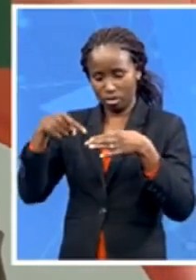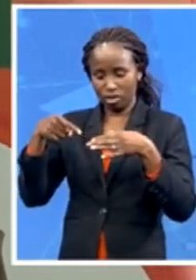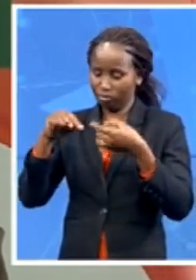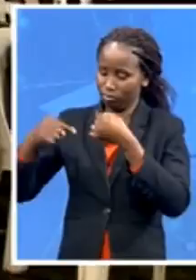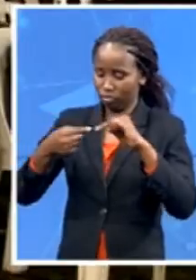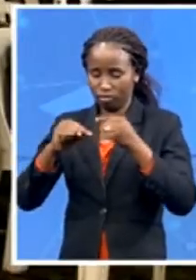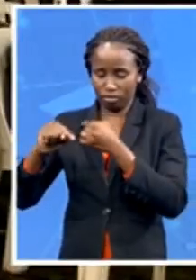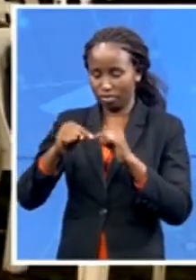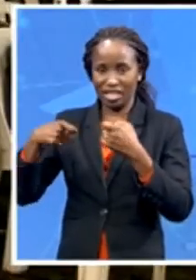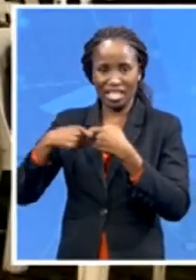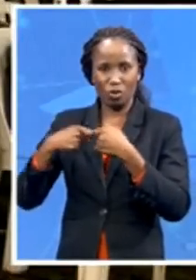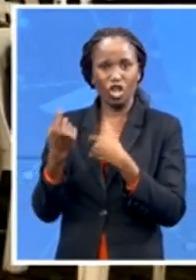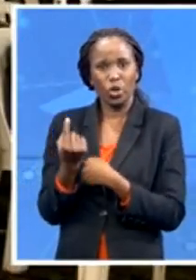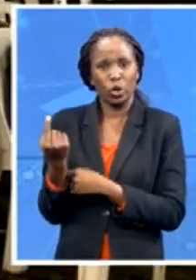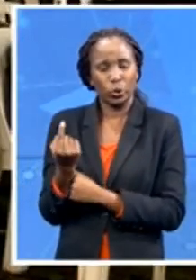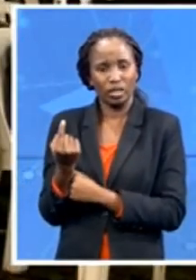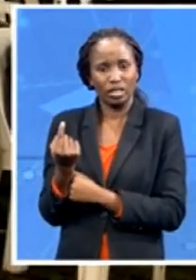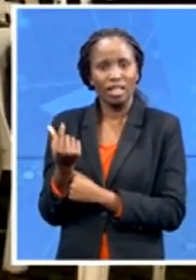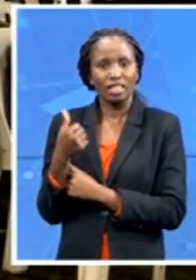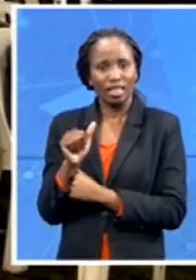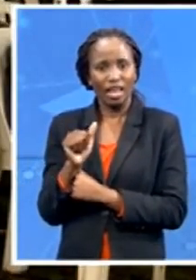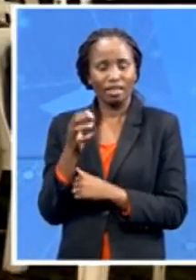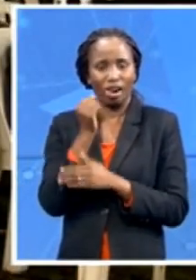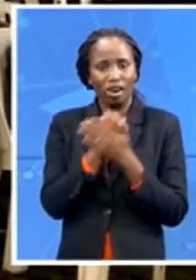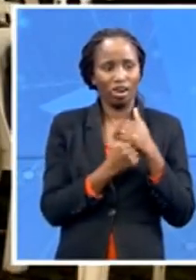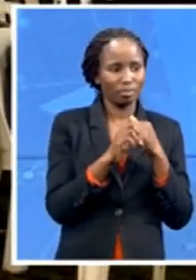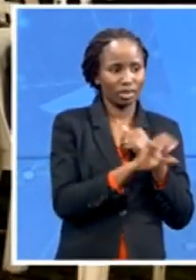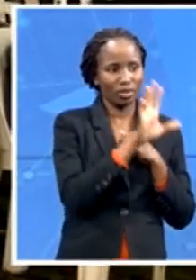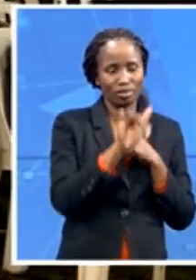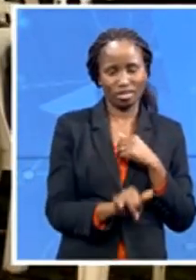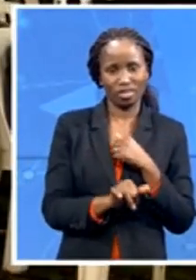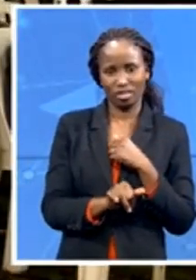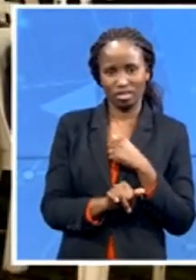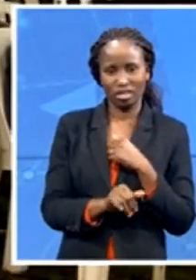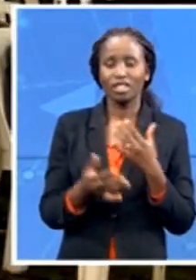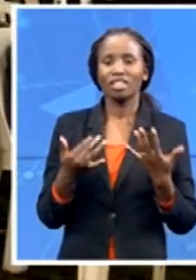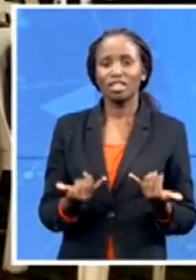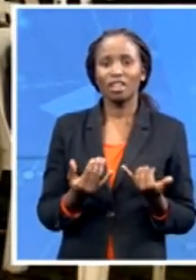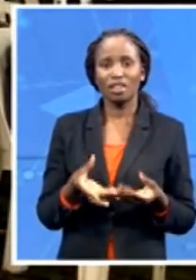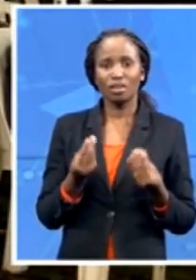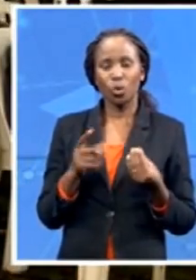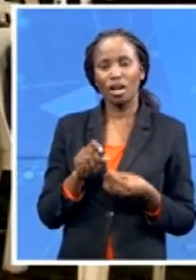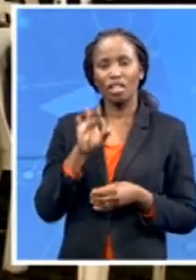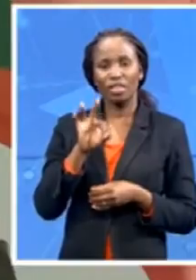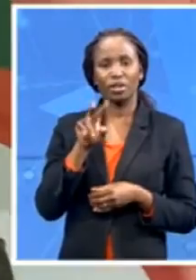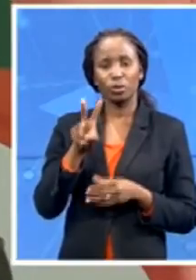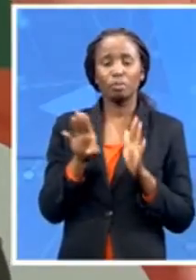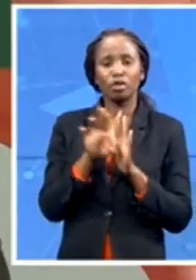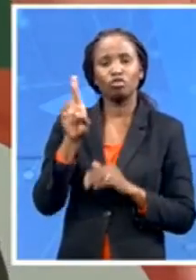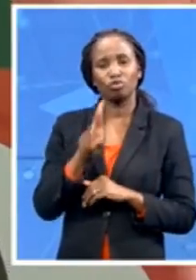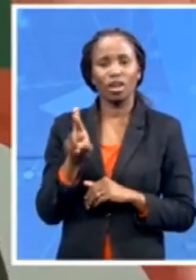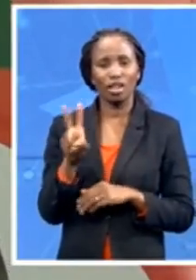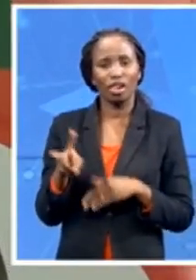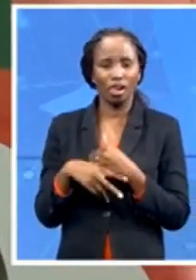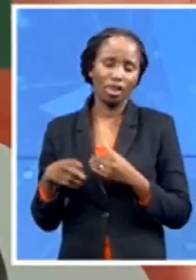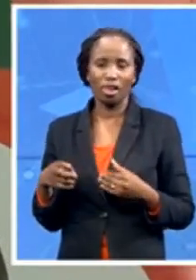Africa. Yachitha ngoku sizawuchitha R32 billion. Silungisa ihlazo le ruling party